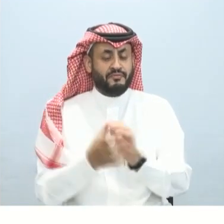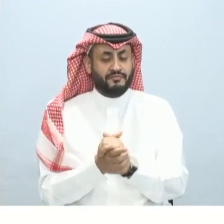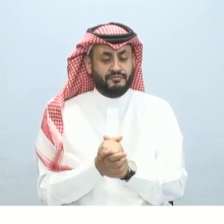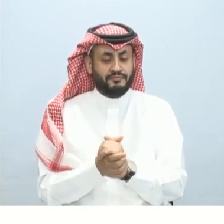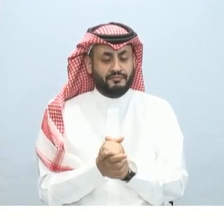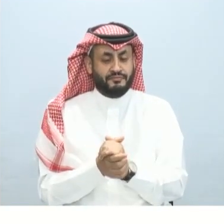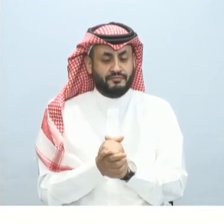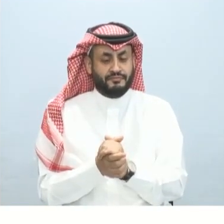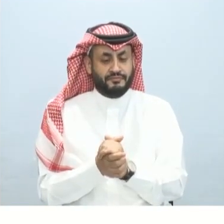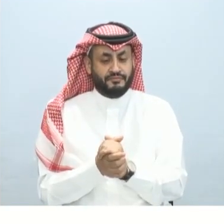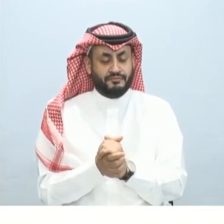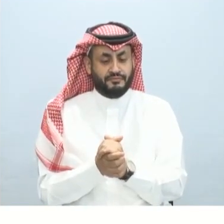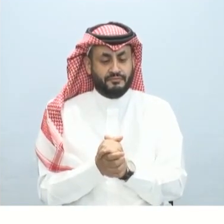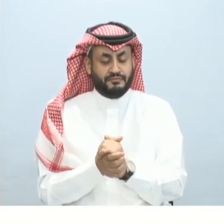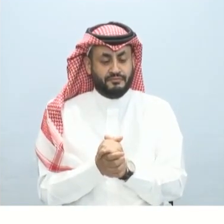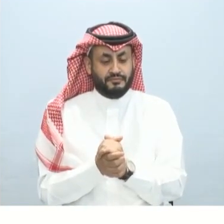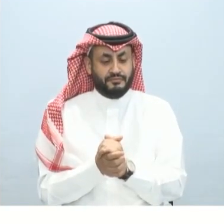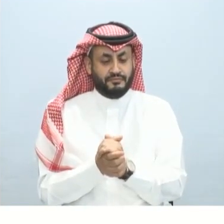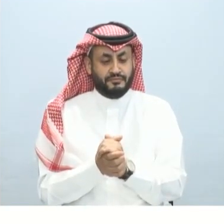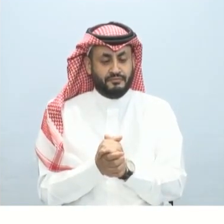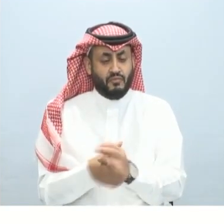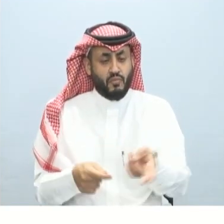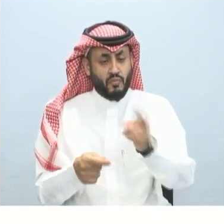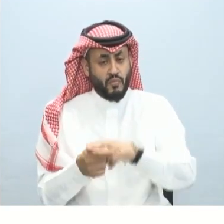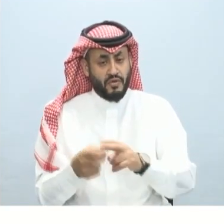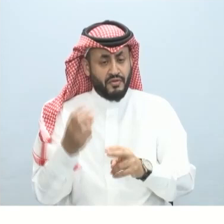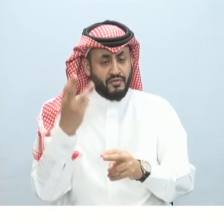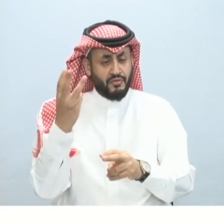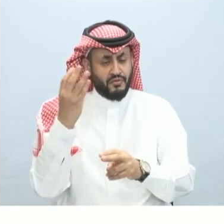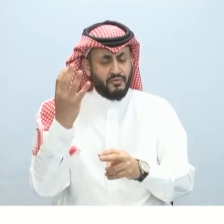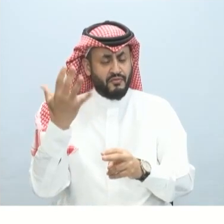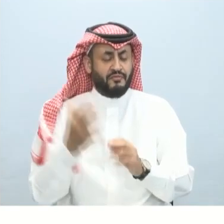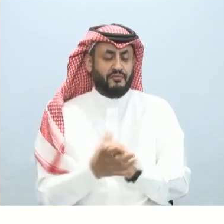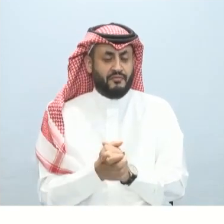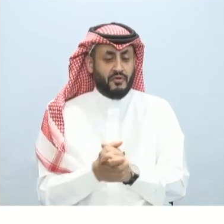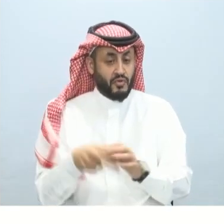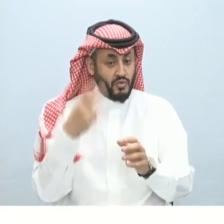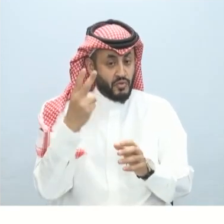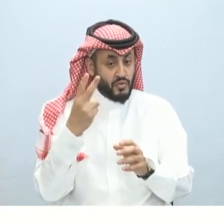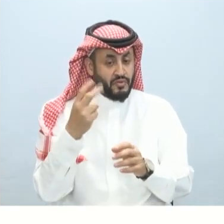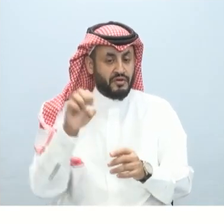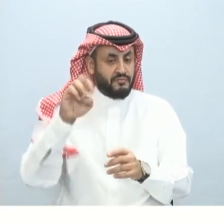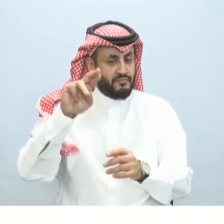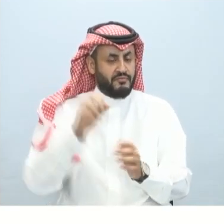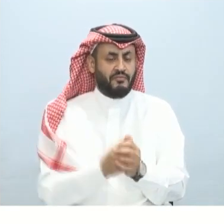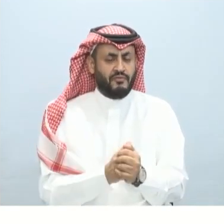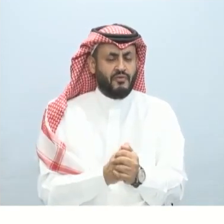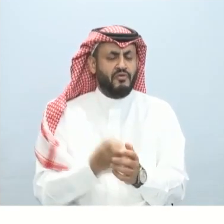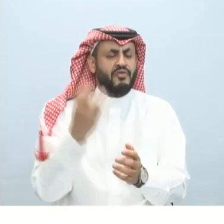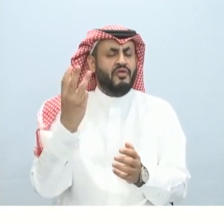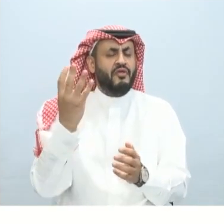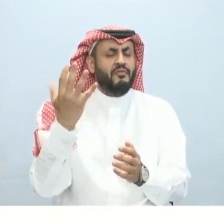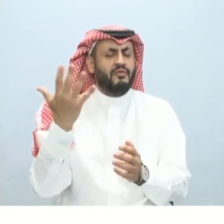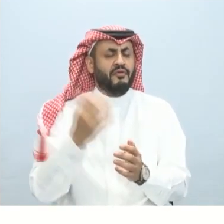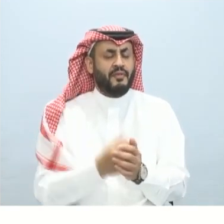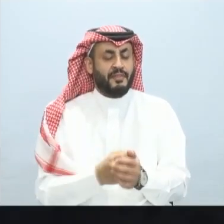So sorry, we have here actually, you are going to compare more than two. So we have here, instead of adding the ER, you are going to add